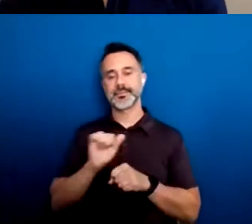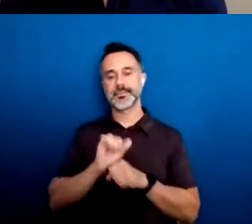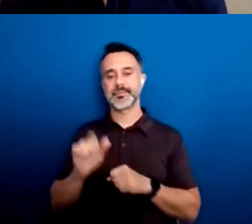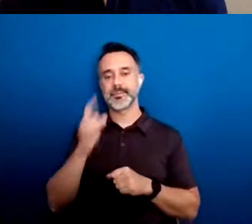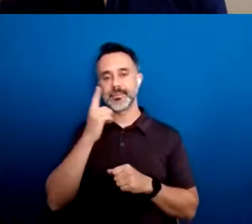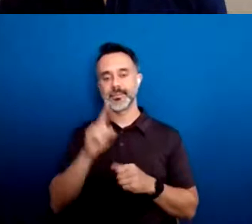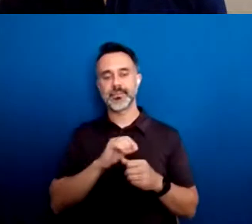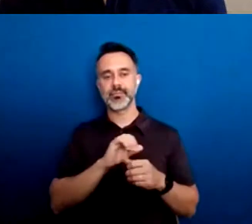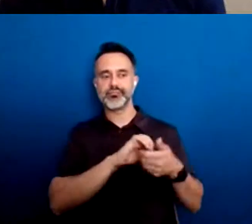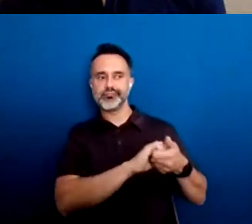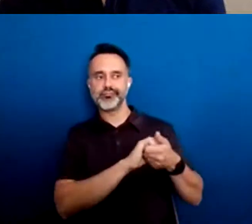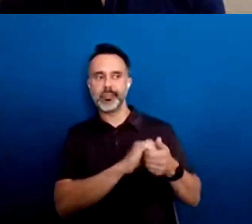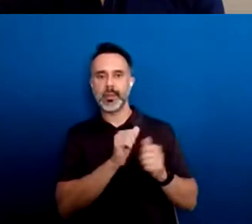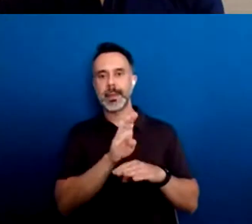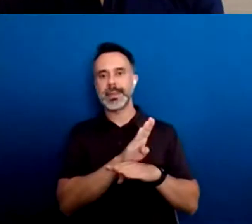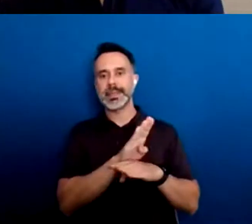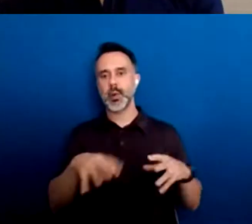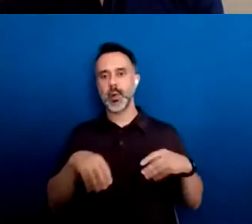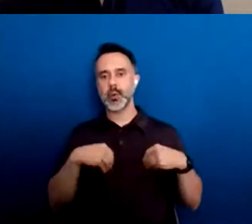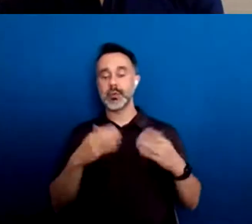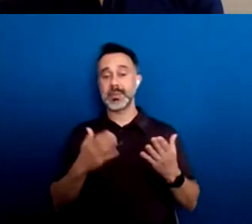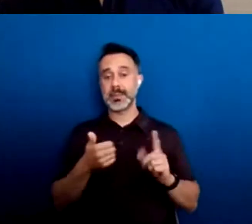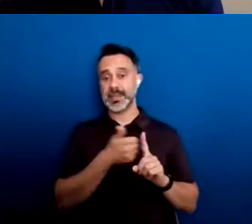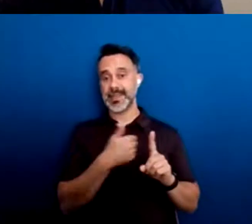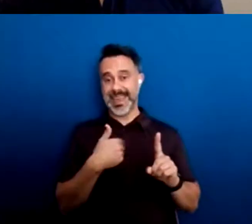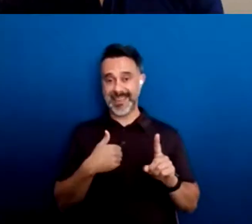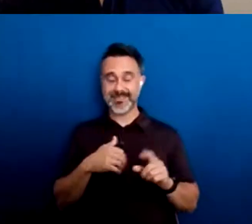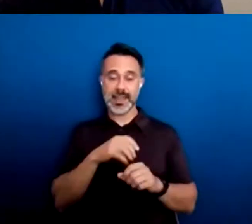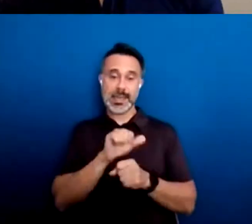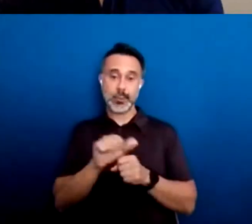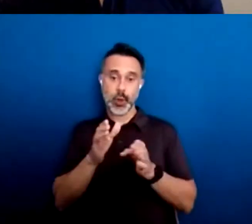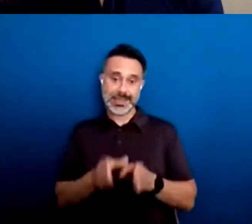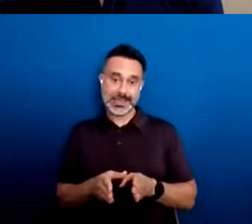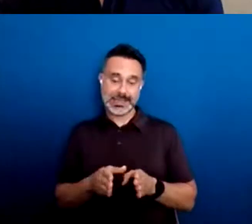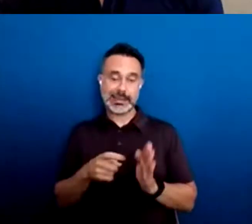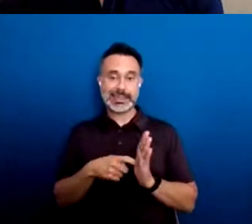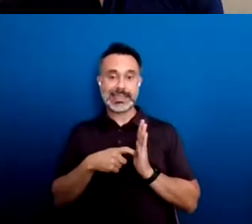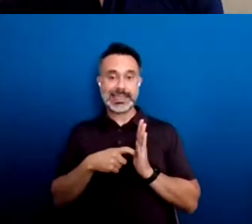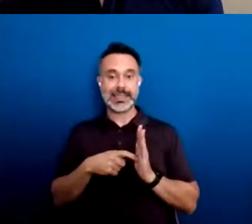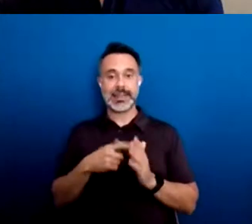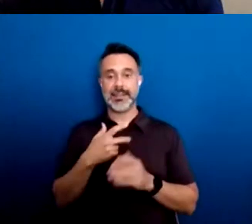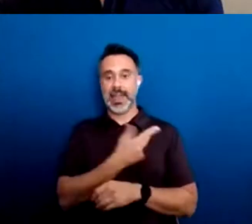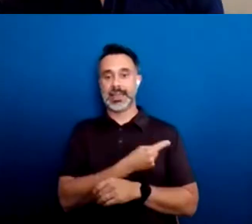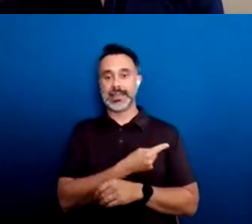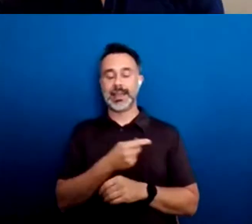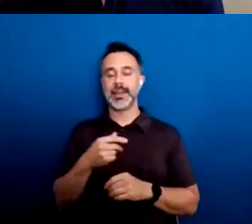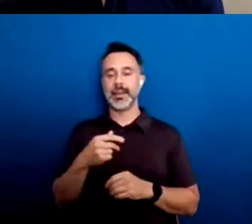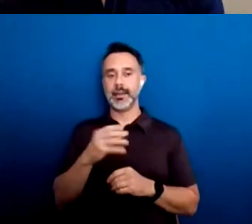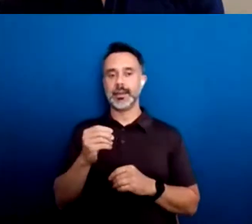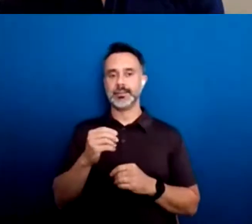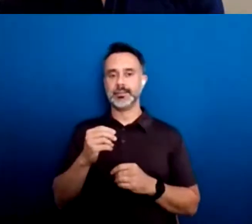with business owners who may have employees that need vaccination, and potentially bringing clinics to